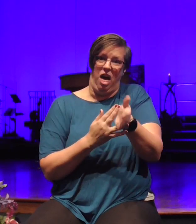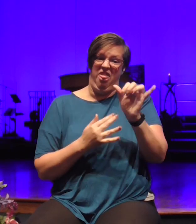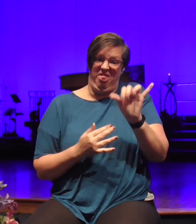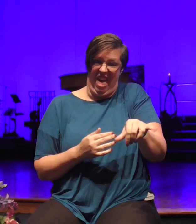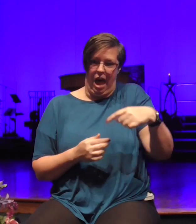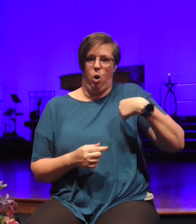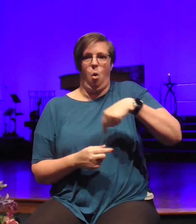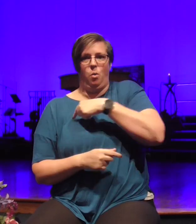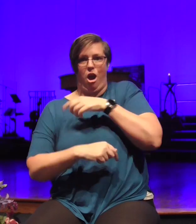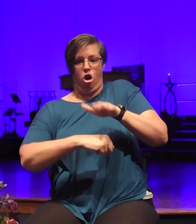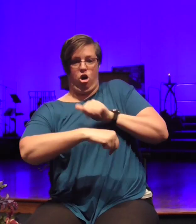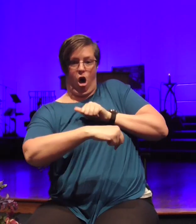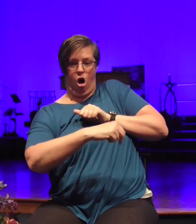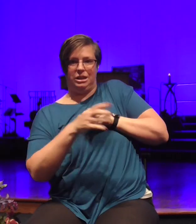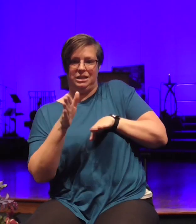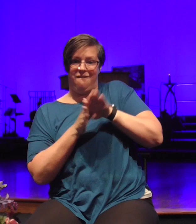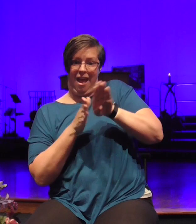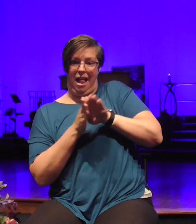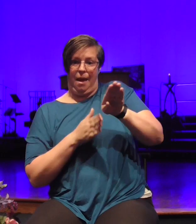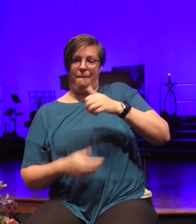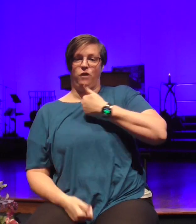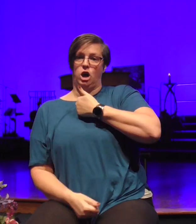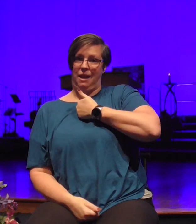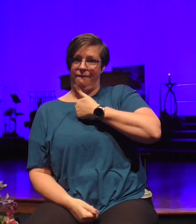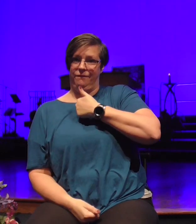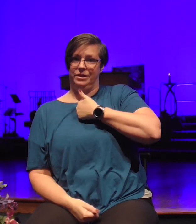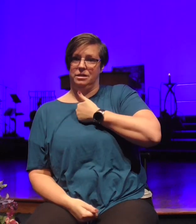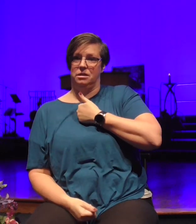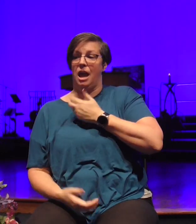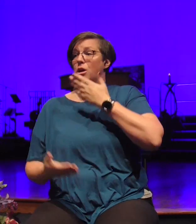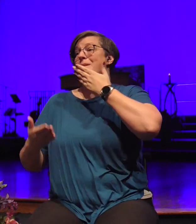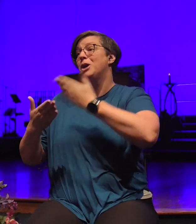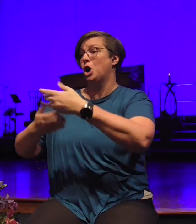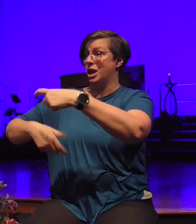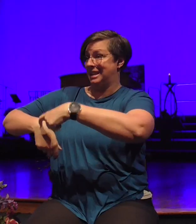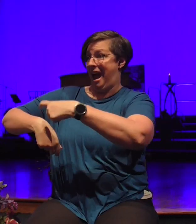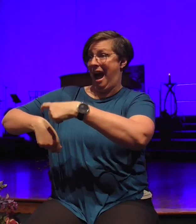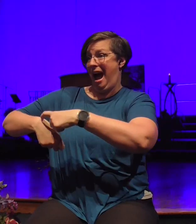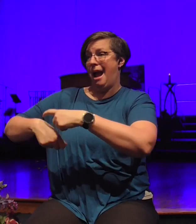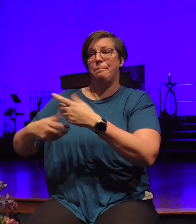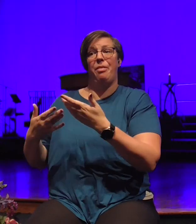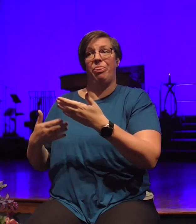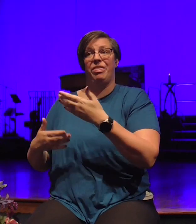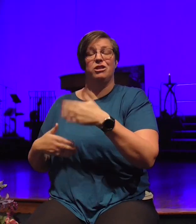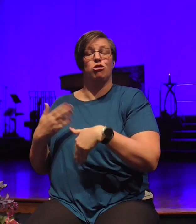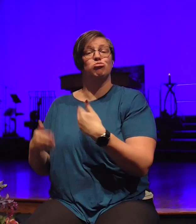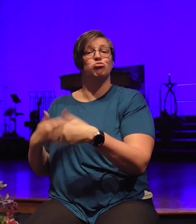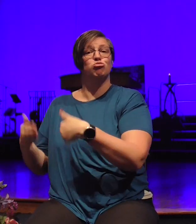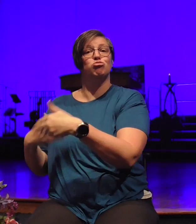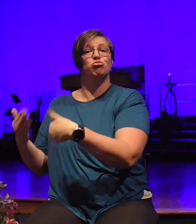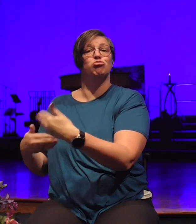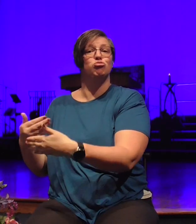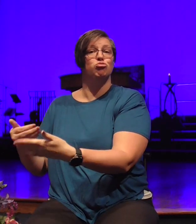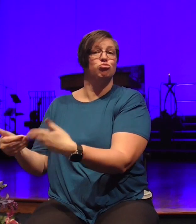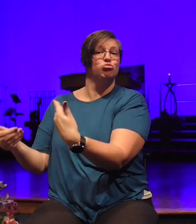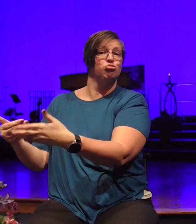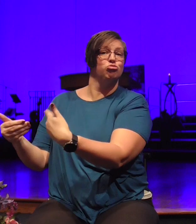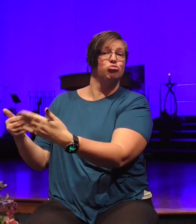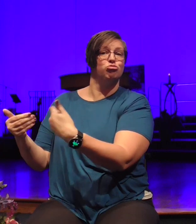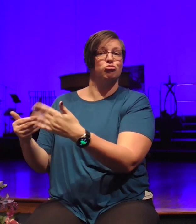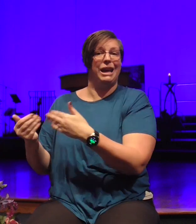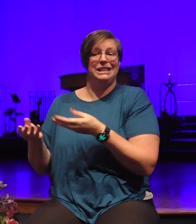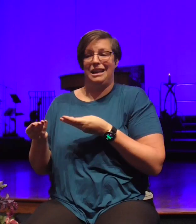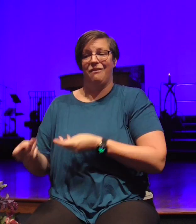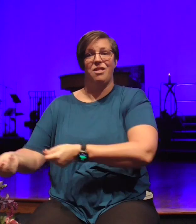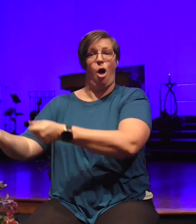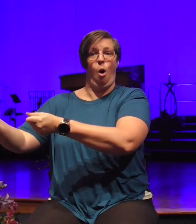and nurture in ourselves, whether we're going through a good time and things are running smooth and easy and flowing,